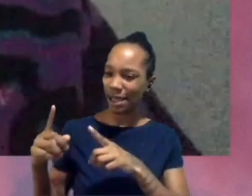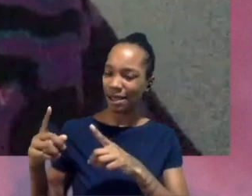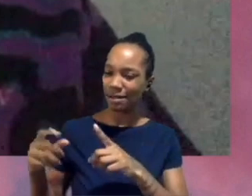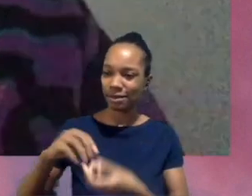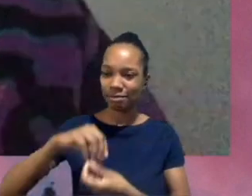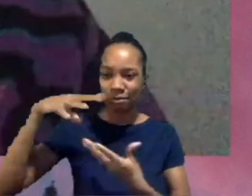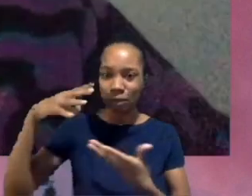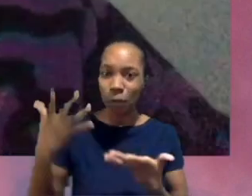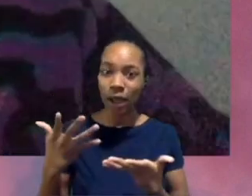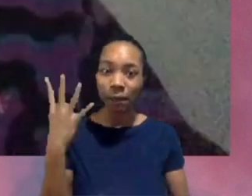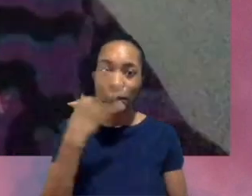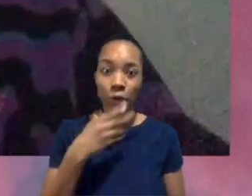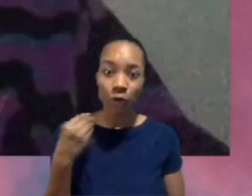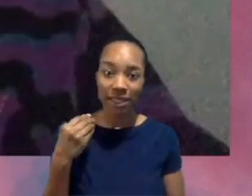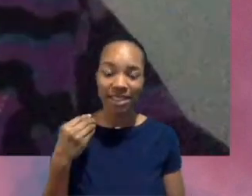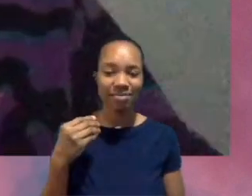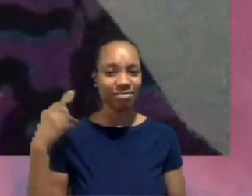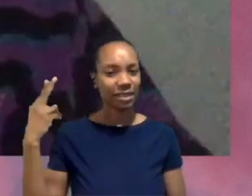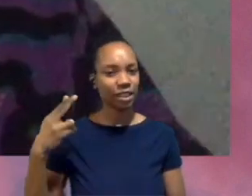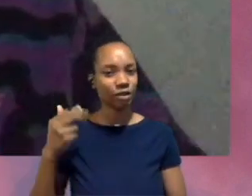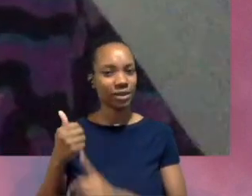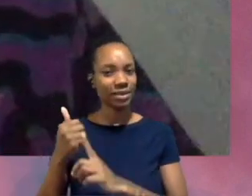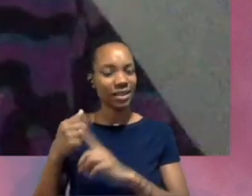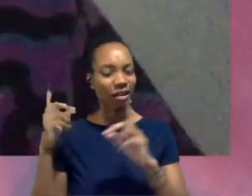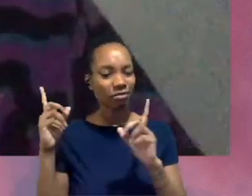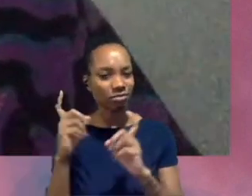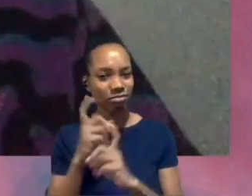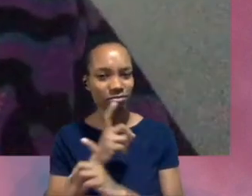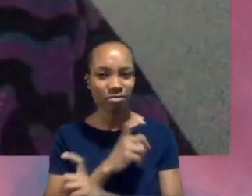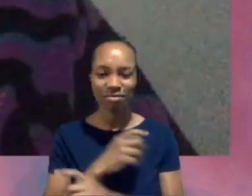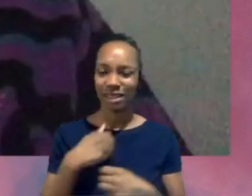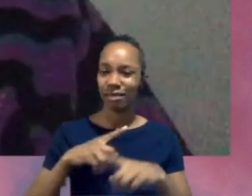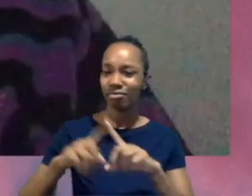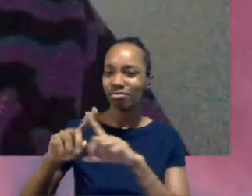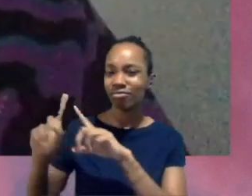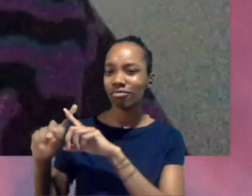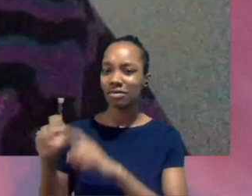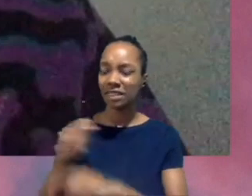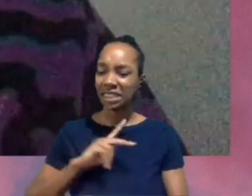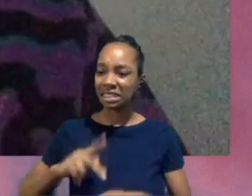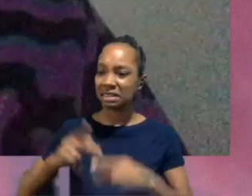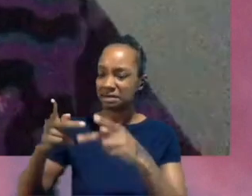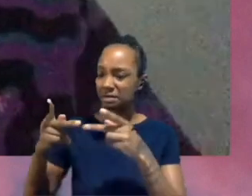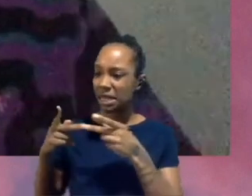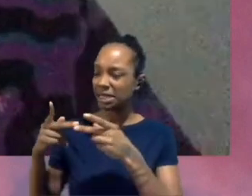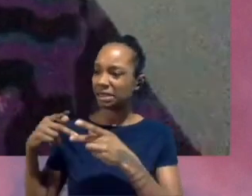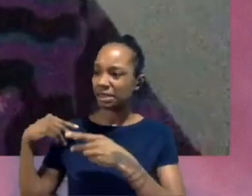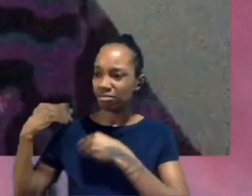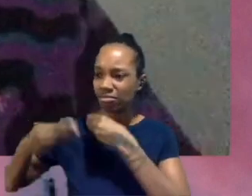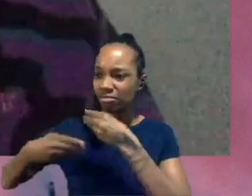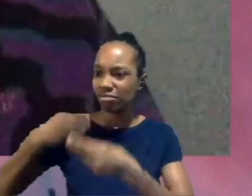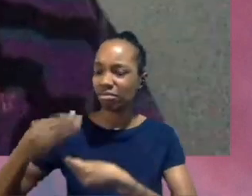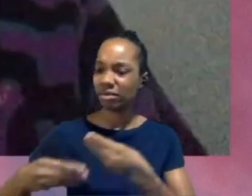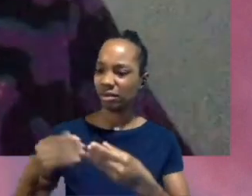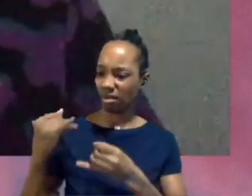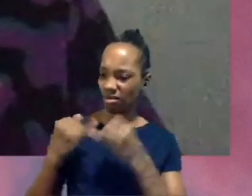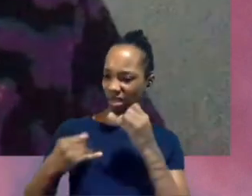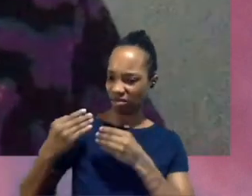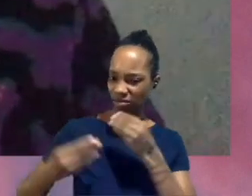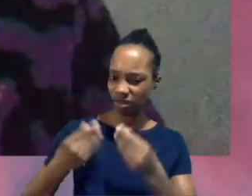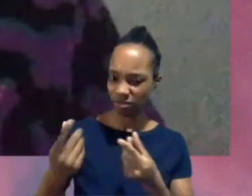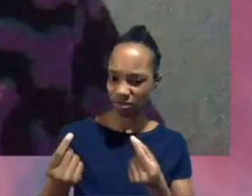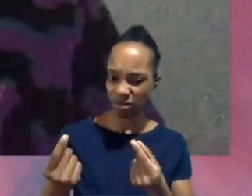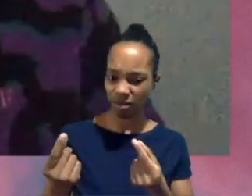complicated history buried beneath the kingdom of Nubia or Habobahs with the last generation to own these scars. My mama's mom